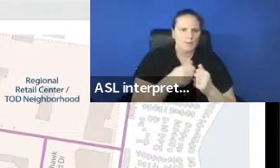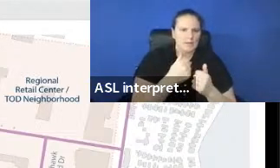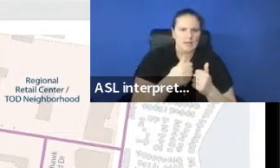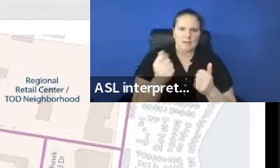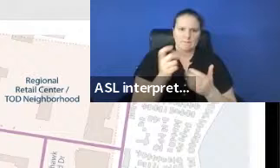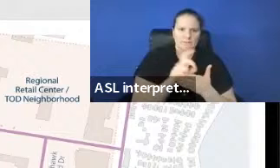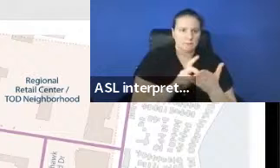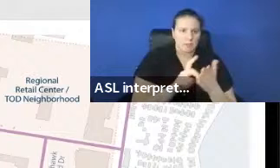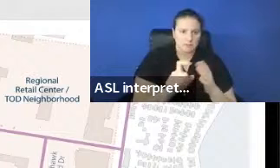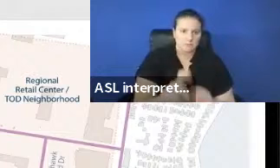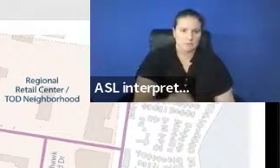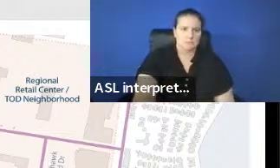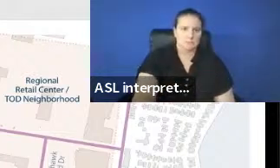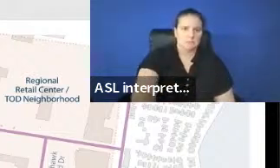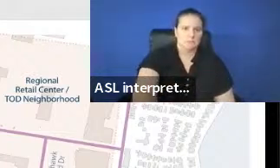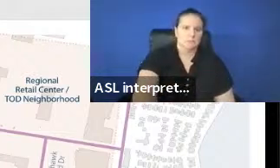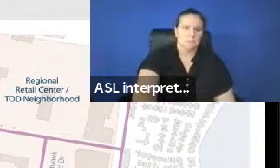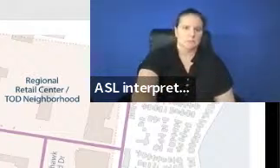designs?